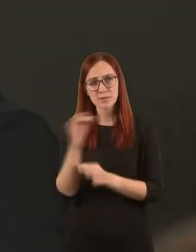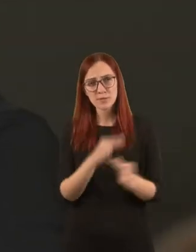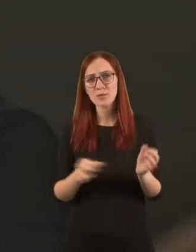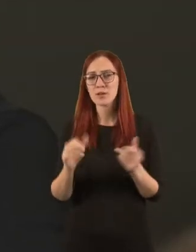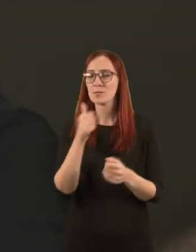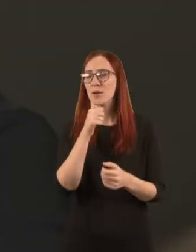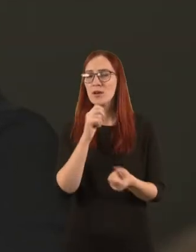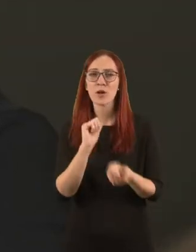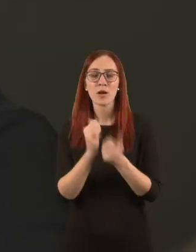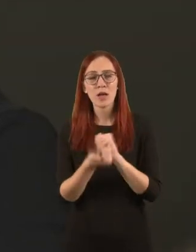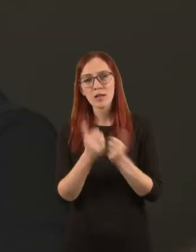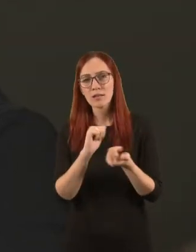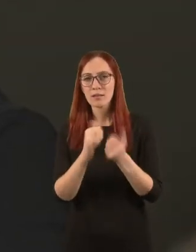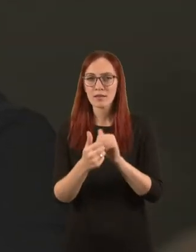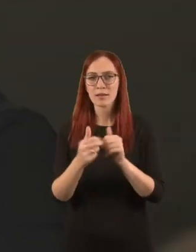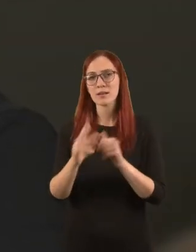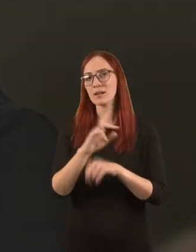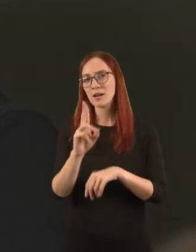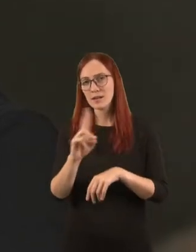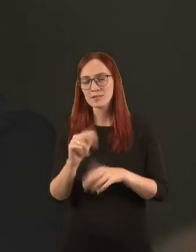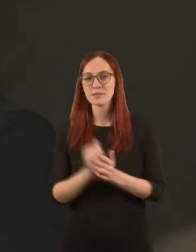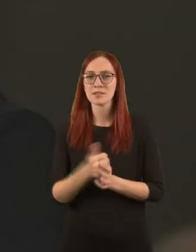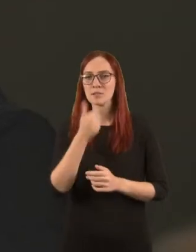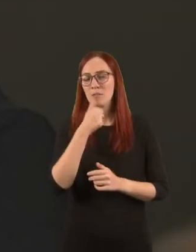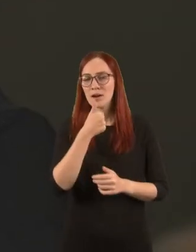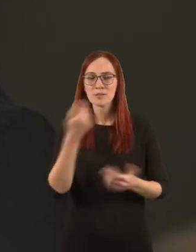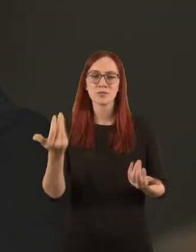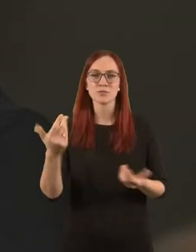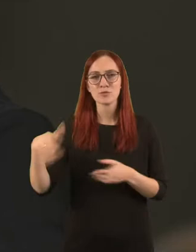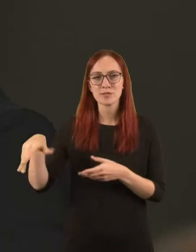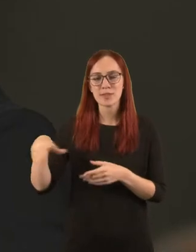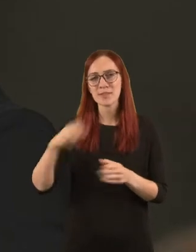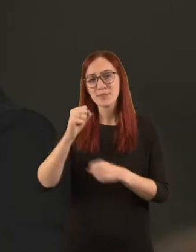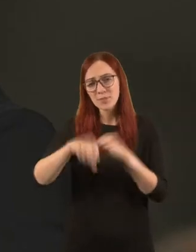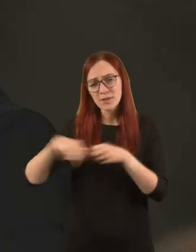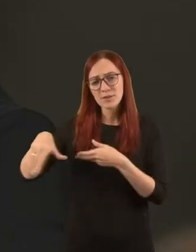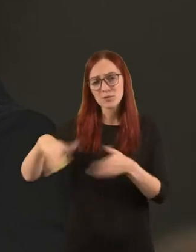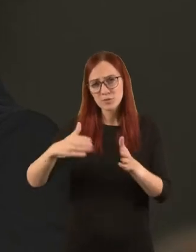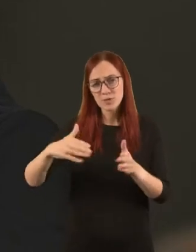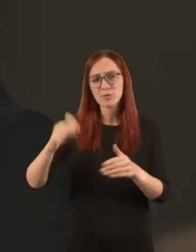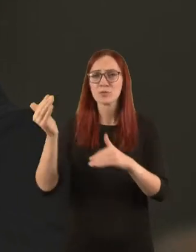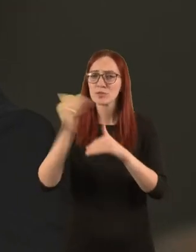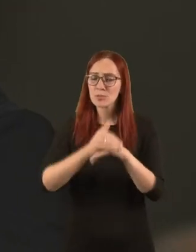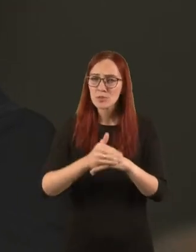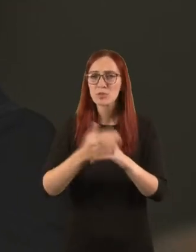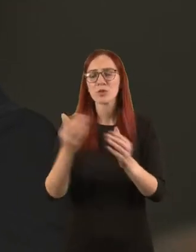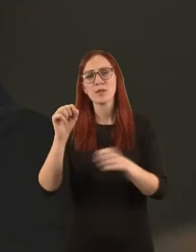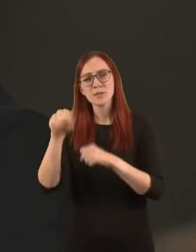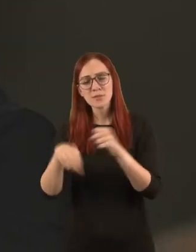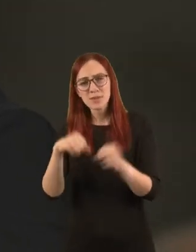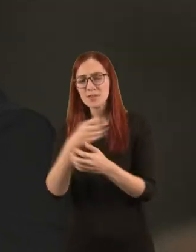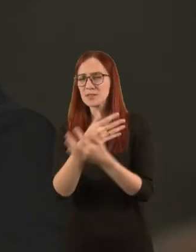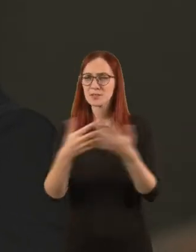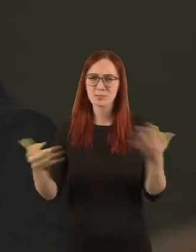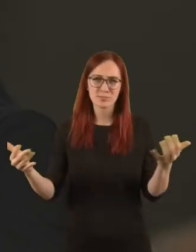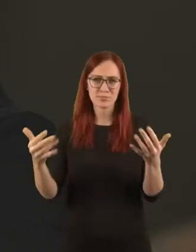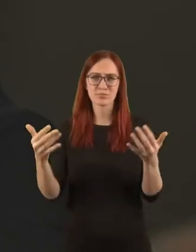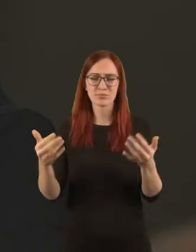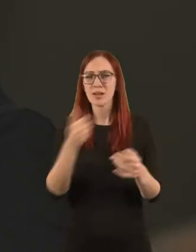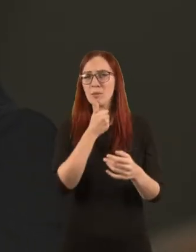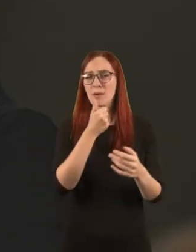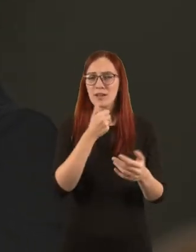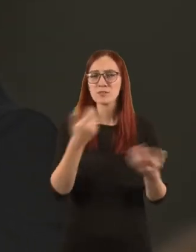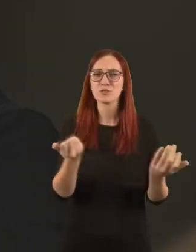those emissions and achieve their reduction. Let's stop talking about what is first, subsidies to